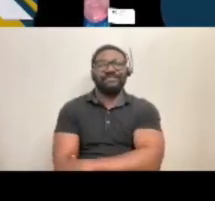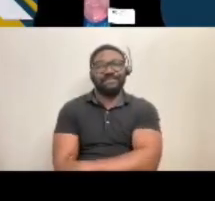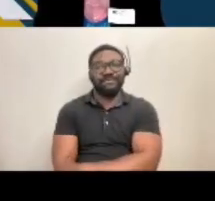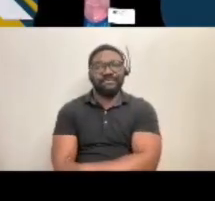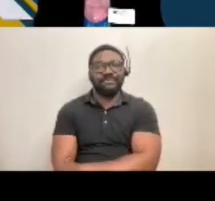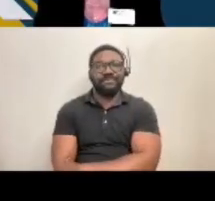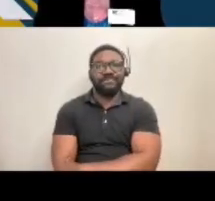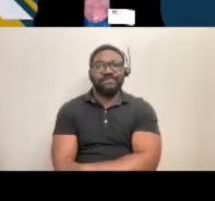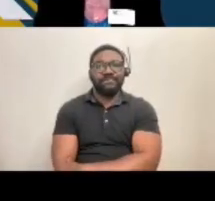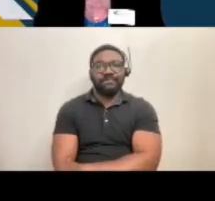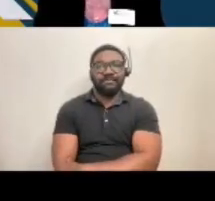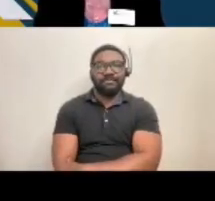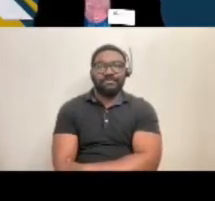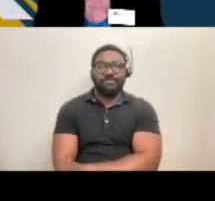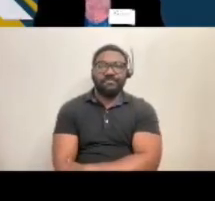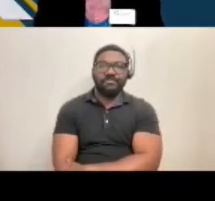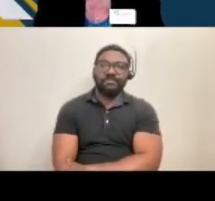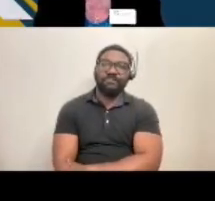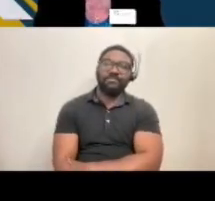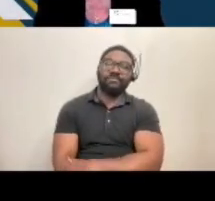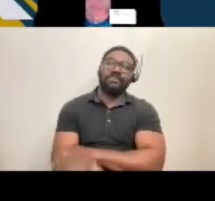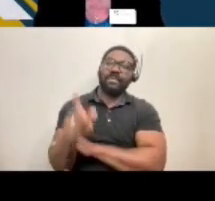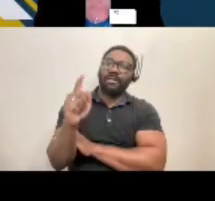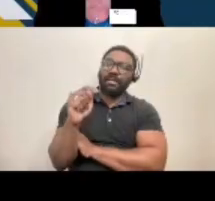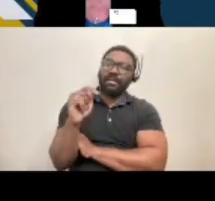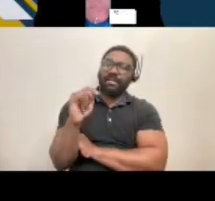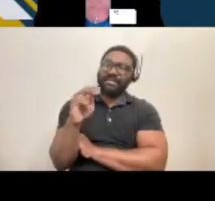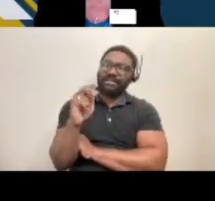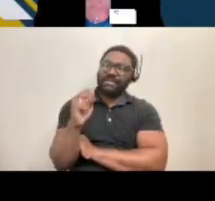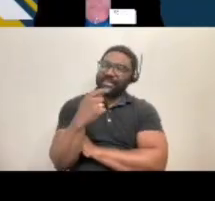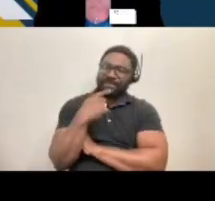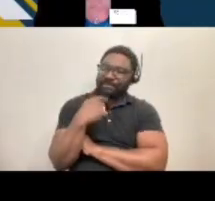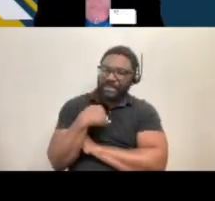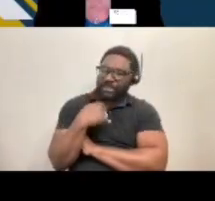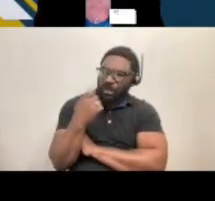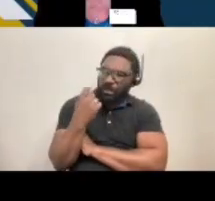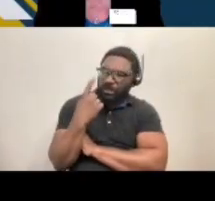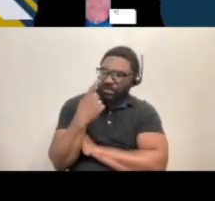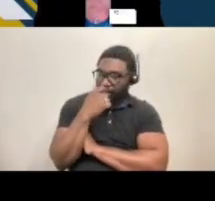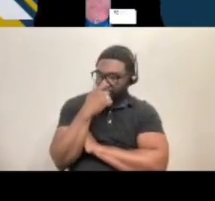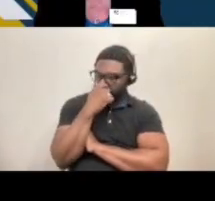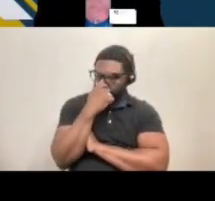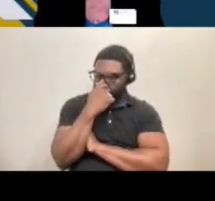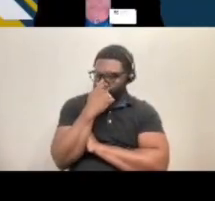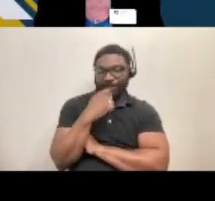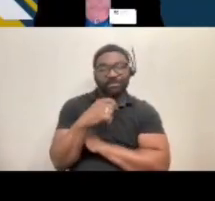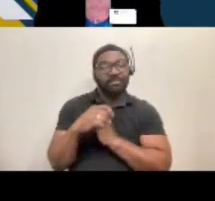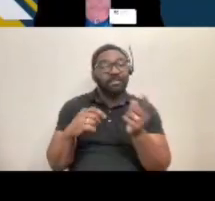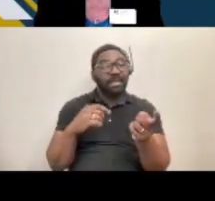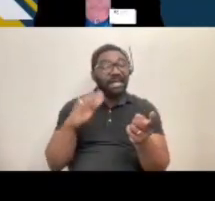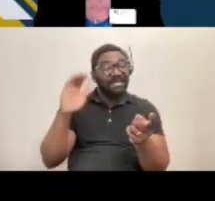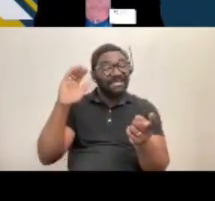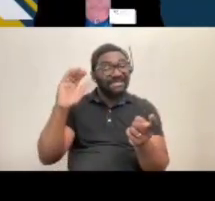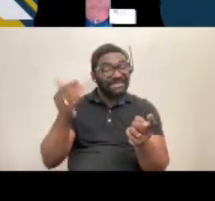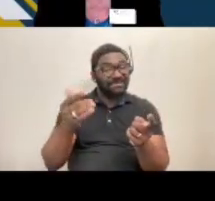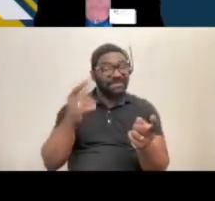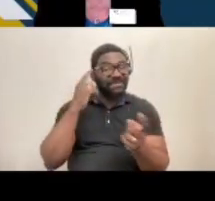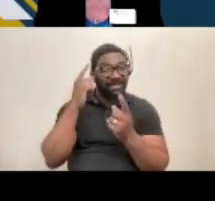You want to take that, Tina? Yeah, I'm not sure I understand the question though. I'm guessing they're thinking about maybe like